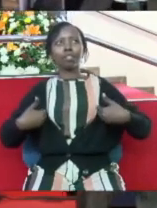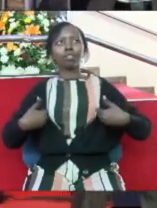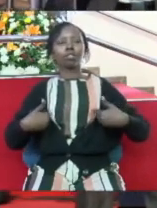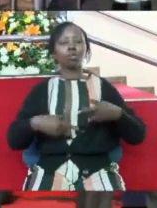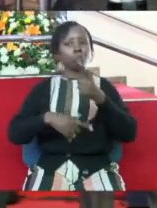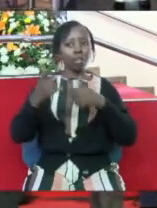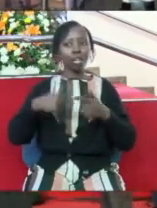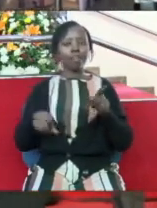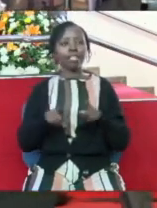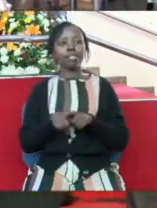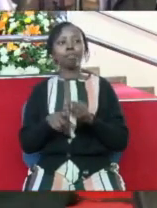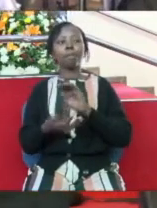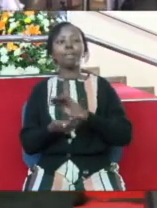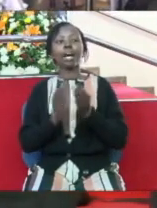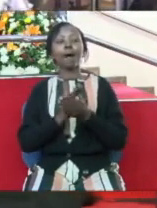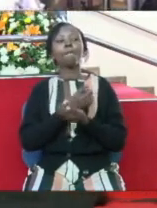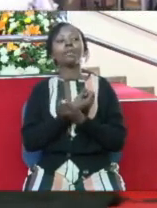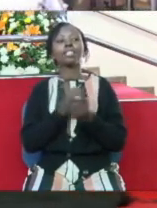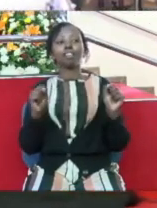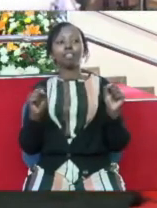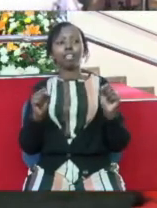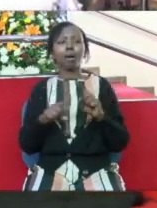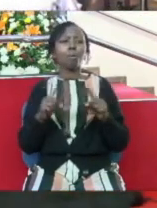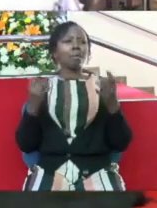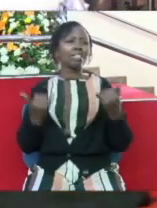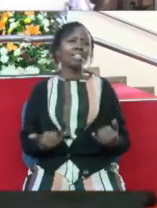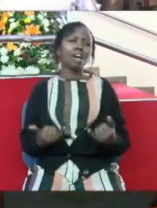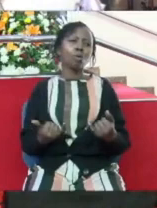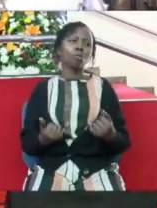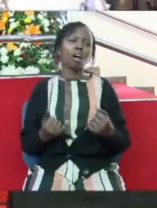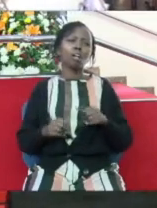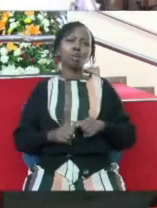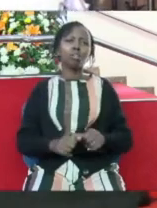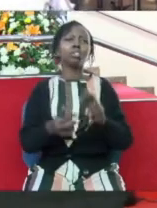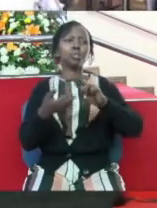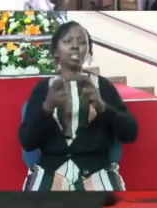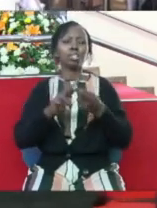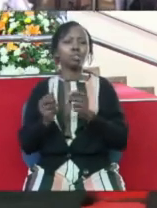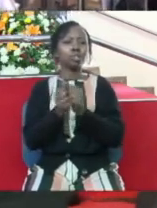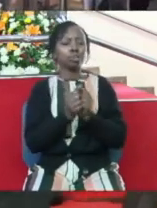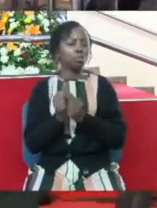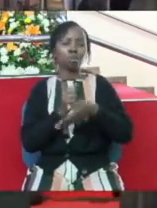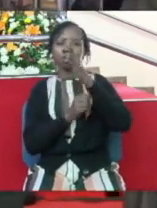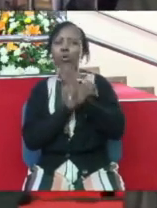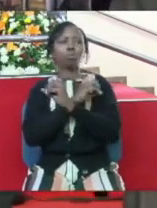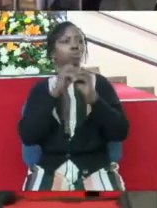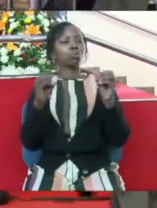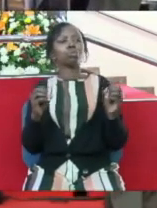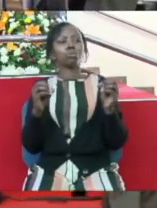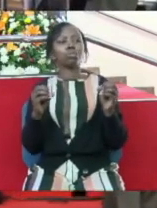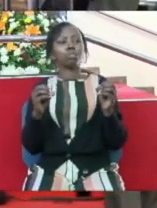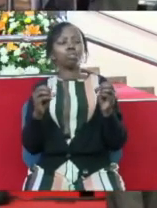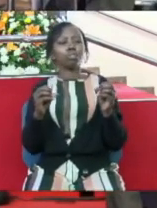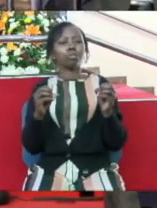Lord Jesus Christ. Tulikuja na kumpokea Kristo Yesu. But we have not pursued intimacy with him. Lakini hatujafuata mshikamano pamoja naye. We have been